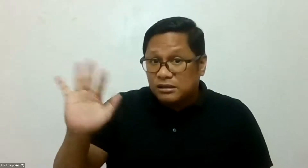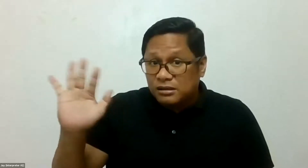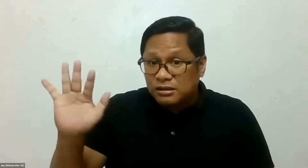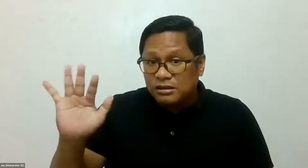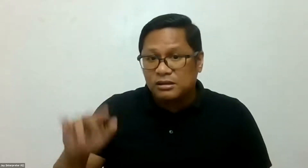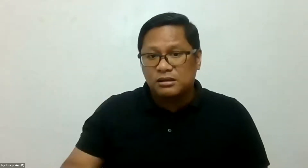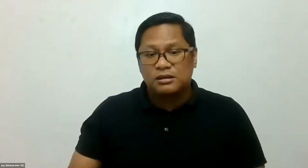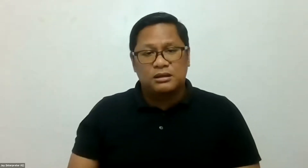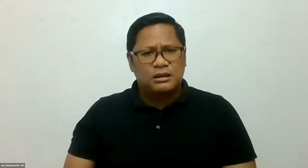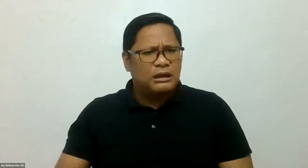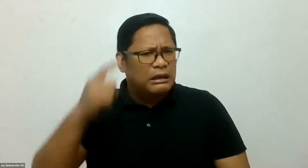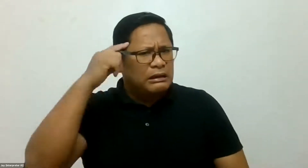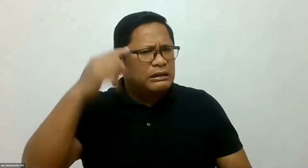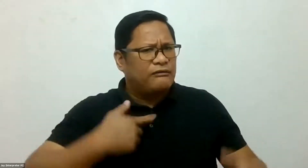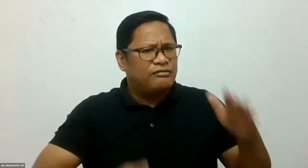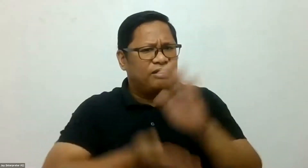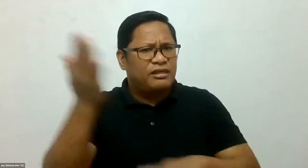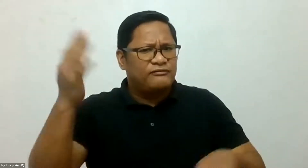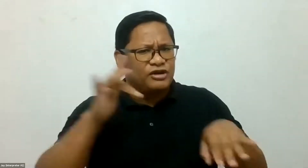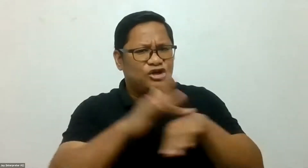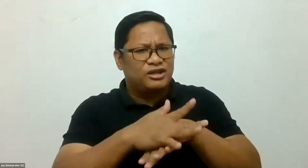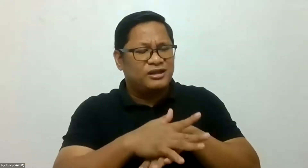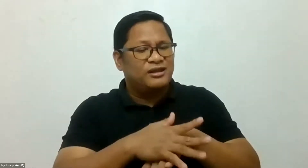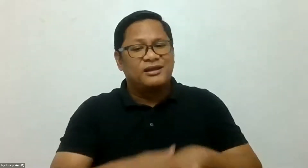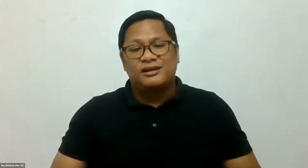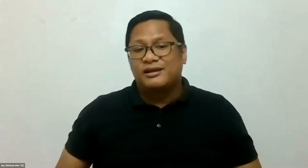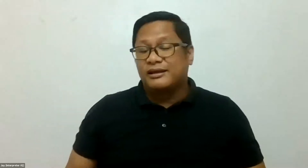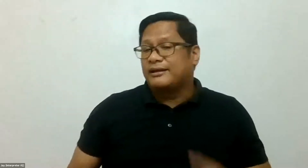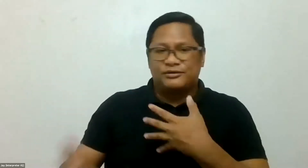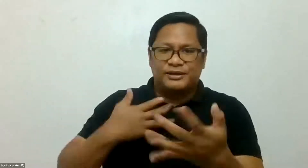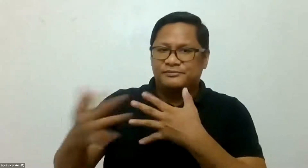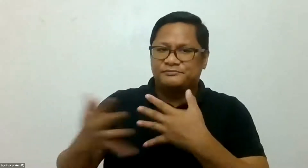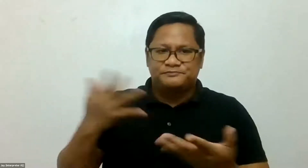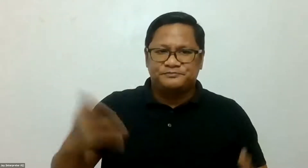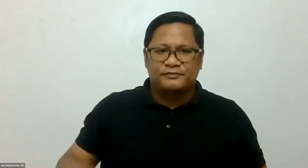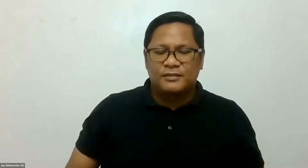Earlier, I think she left already. Okay, okay. So anyway,